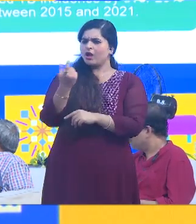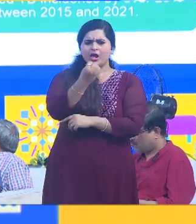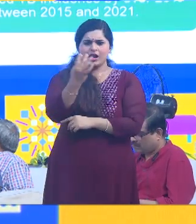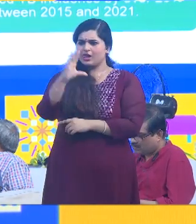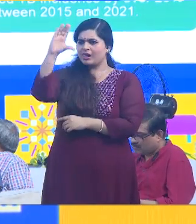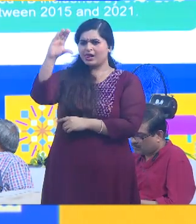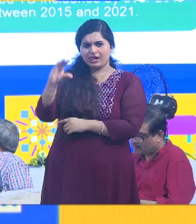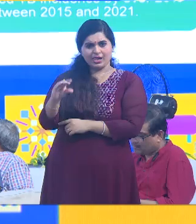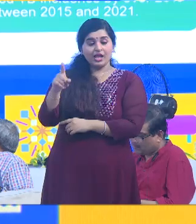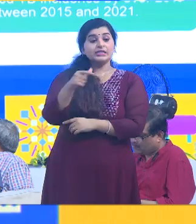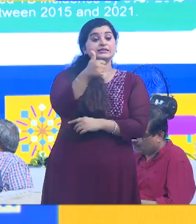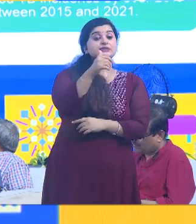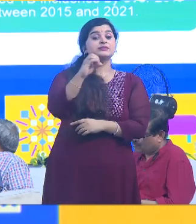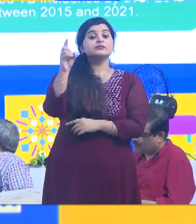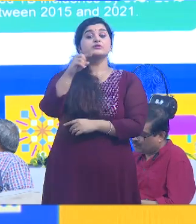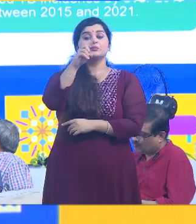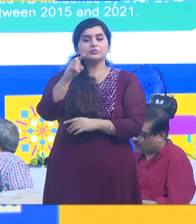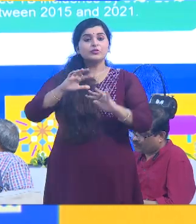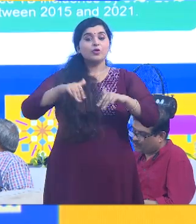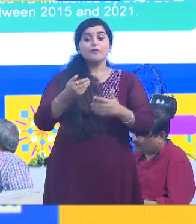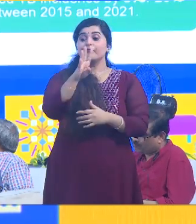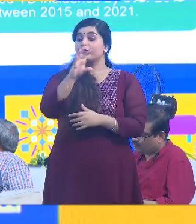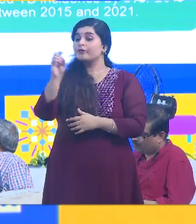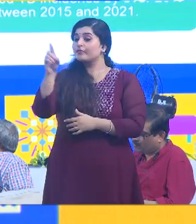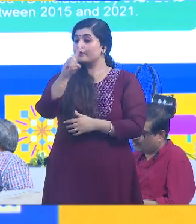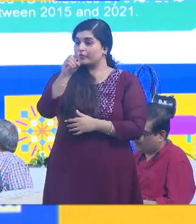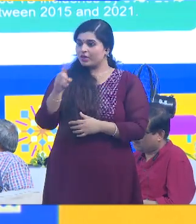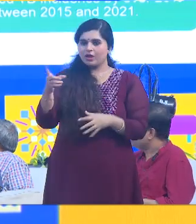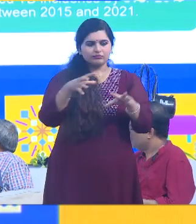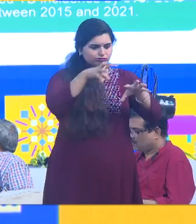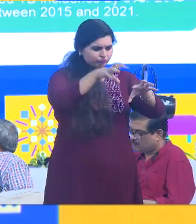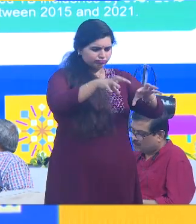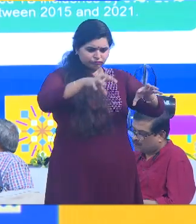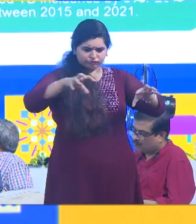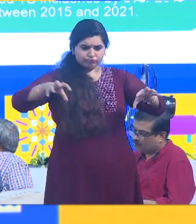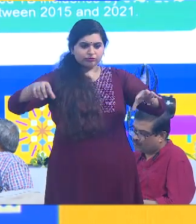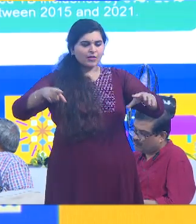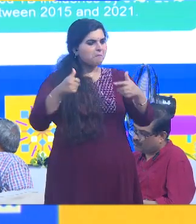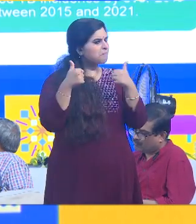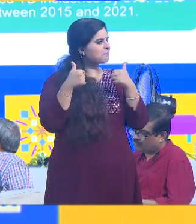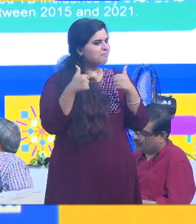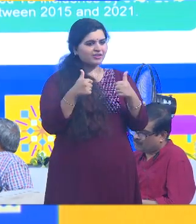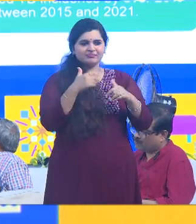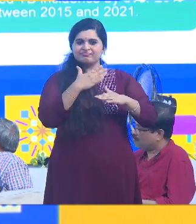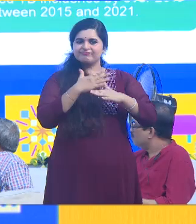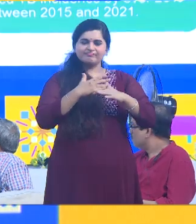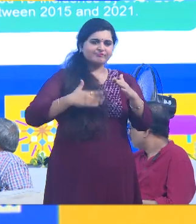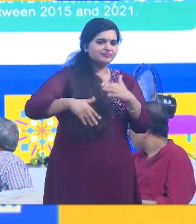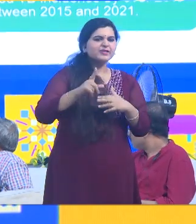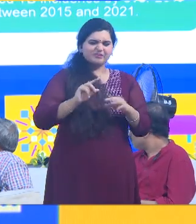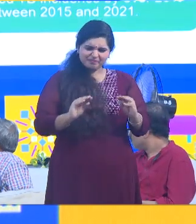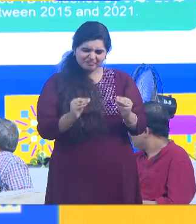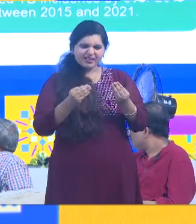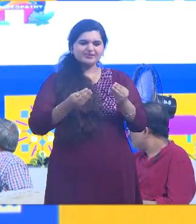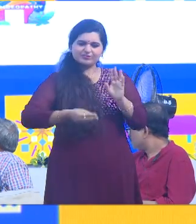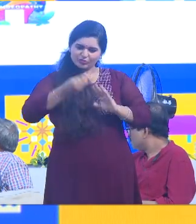districts reduced TB incidence of over 40% were also placed in the silver category, and all districts have been doing fine, but then we intend to make it better. Next